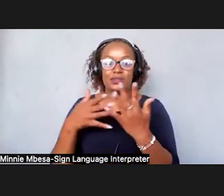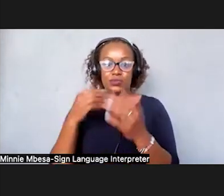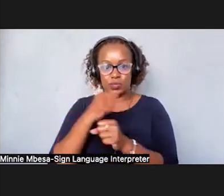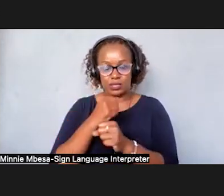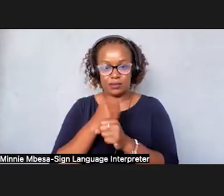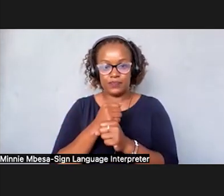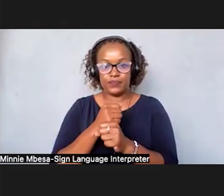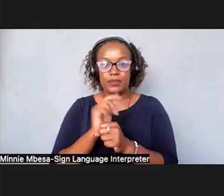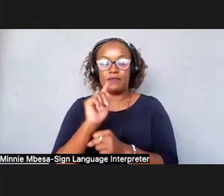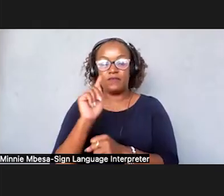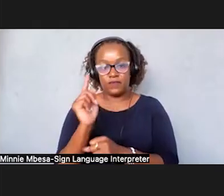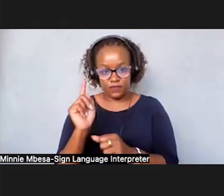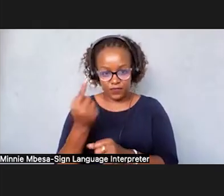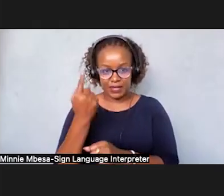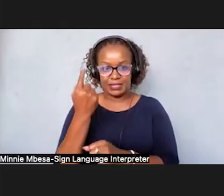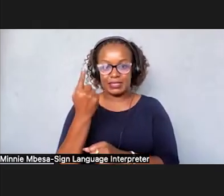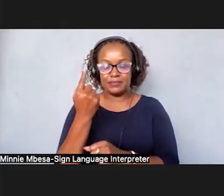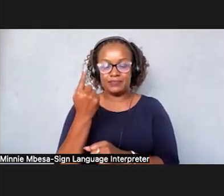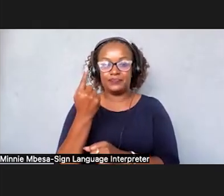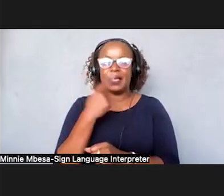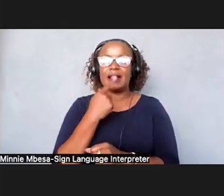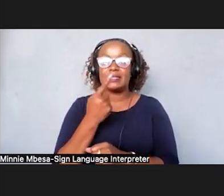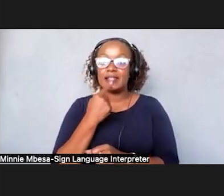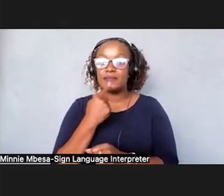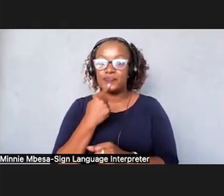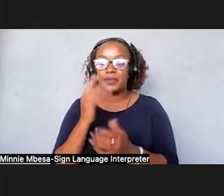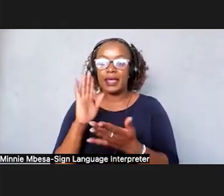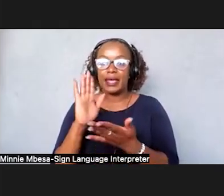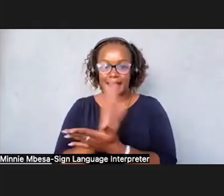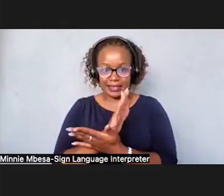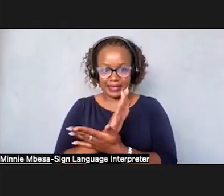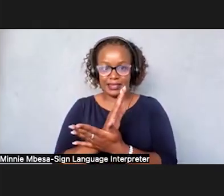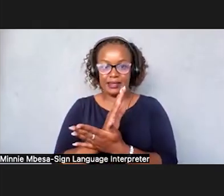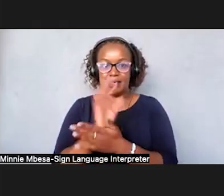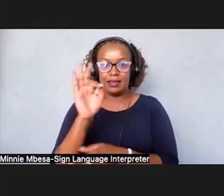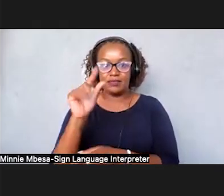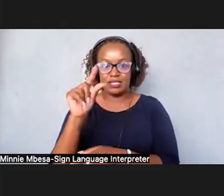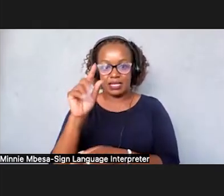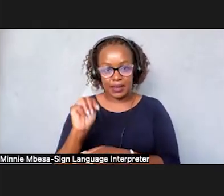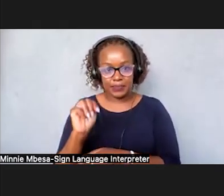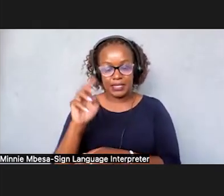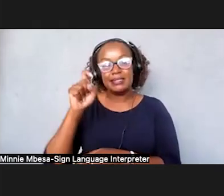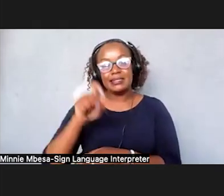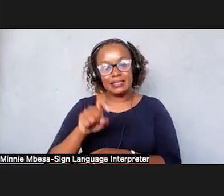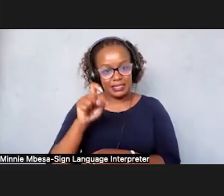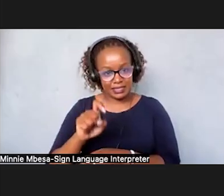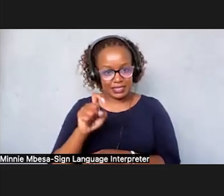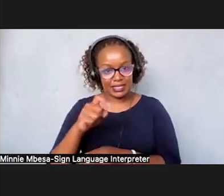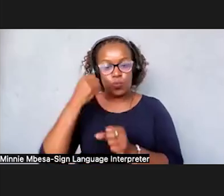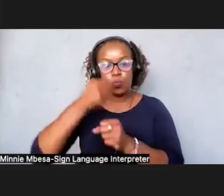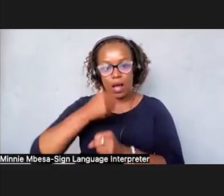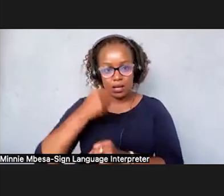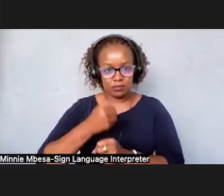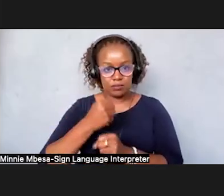that ending FGM requires a coordinated effort that addresses the issue from